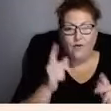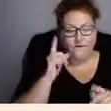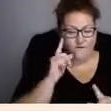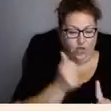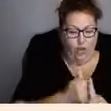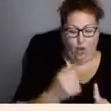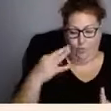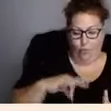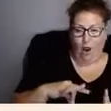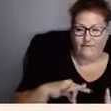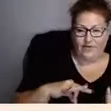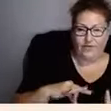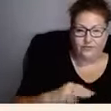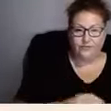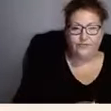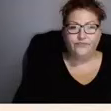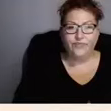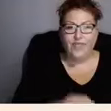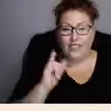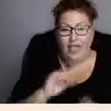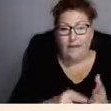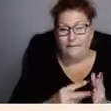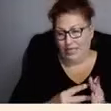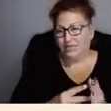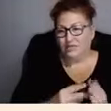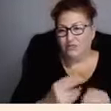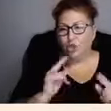benefit. This is human trafficking.